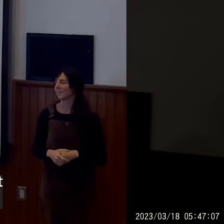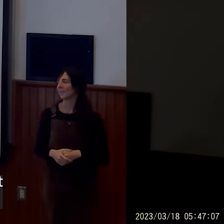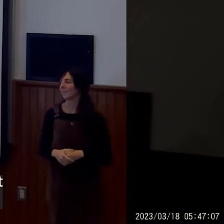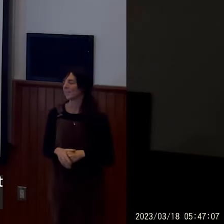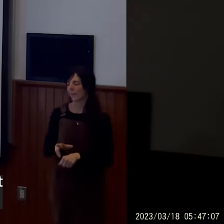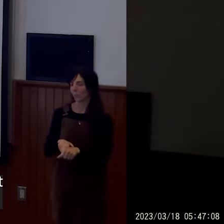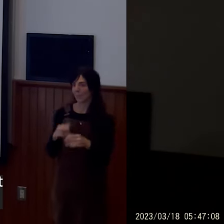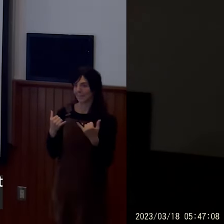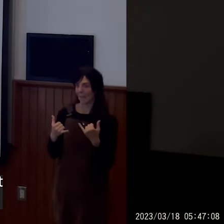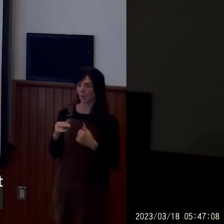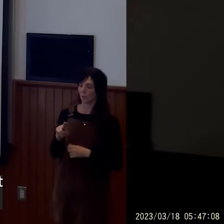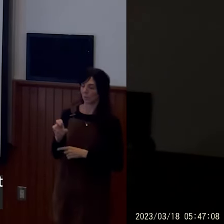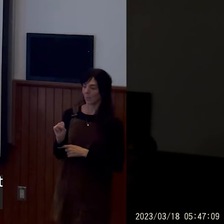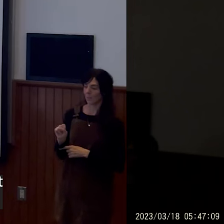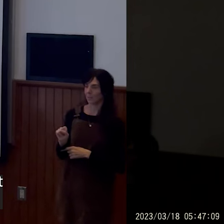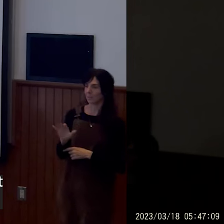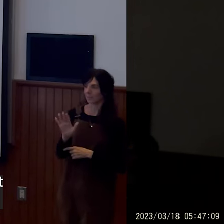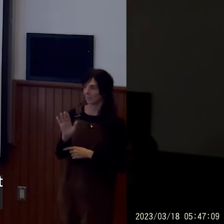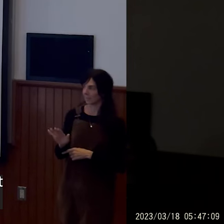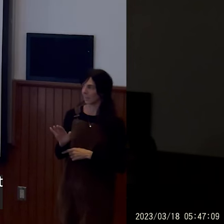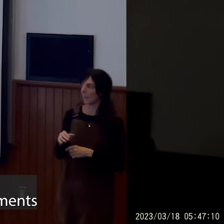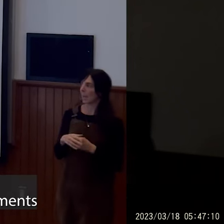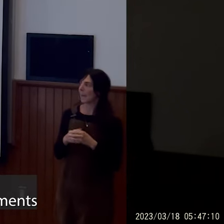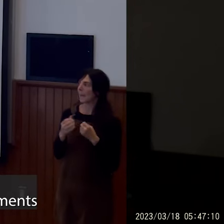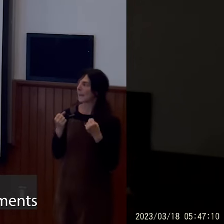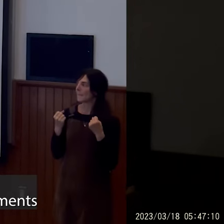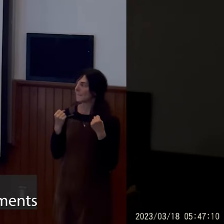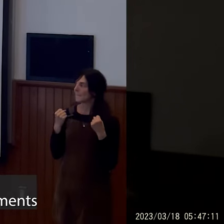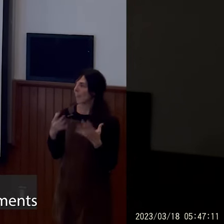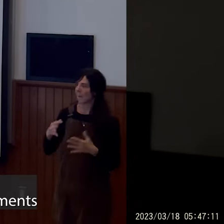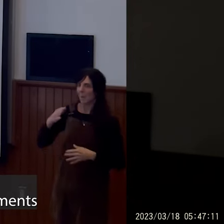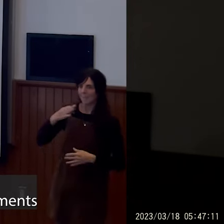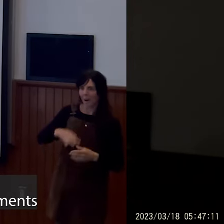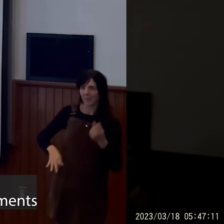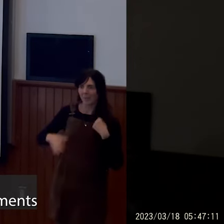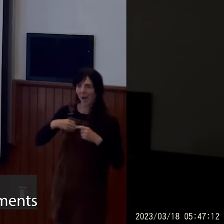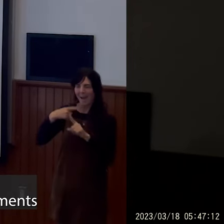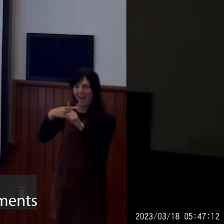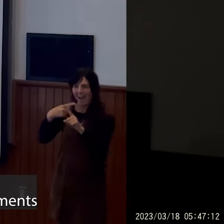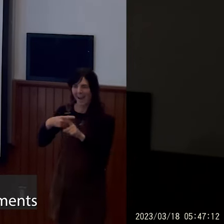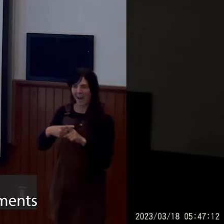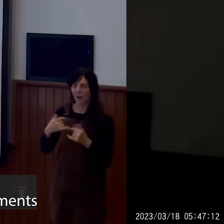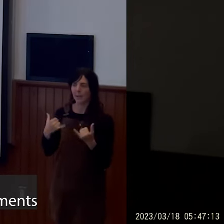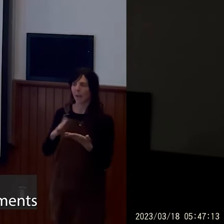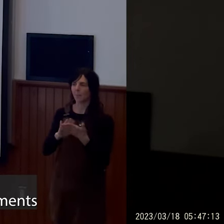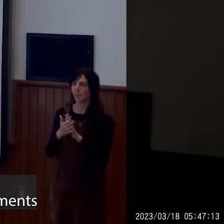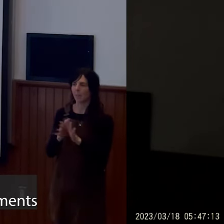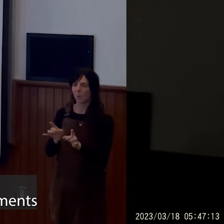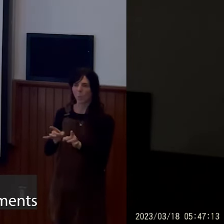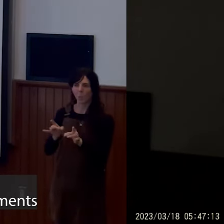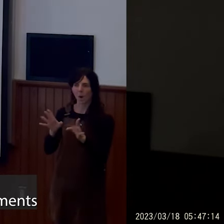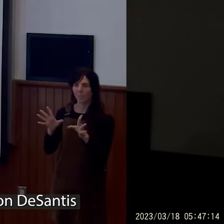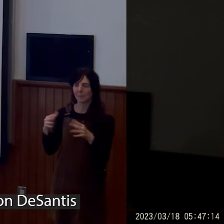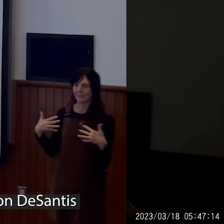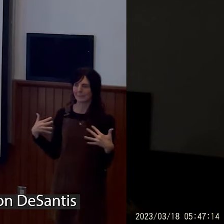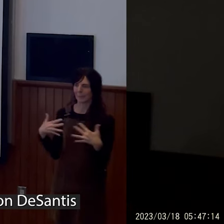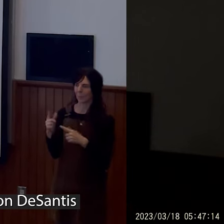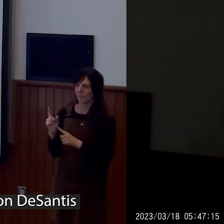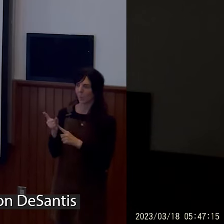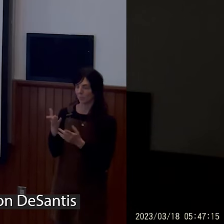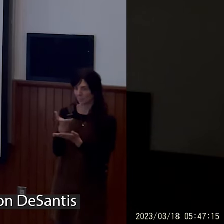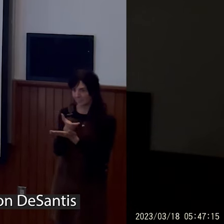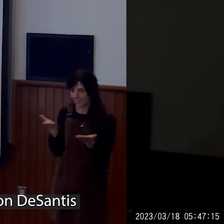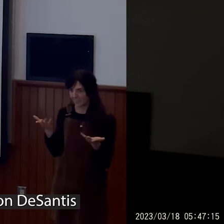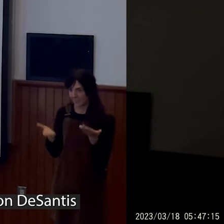Of course, right now in the U.S., a lot of those former gains of visibility are turning into really terrifying moments. With, you probably